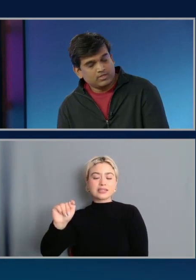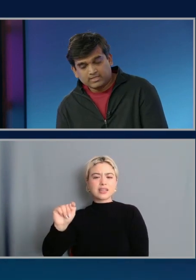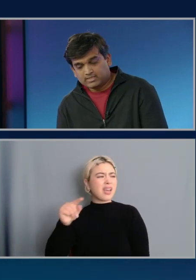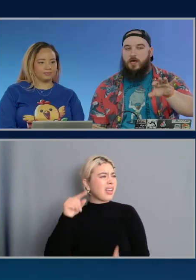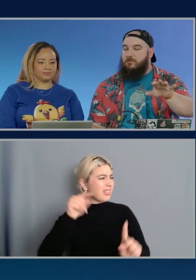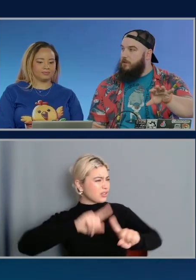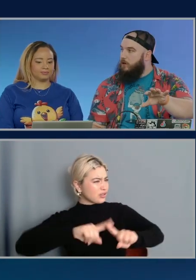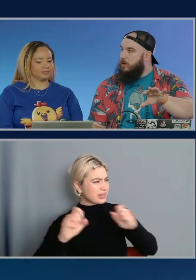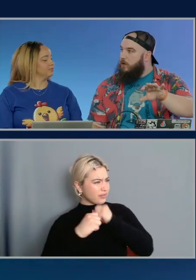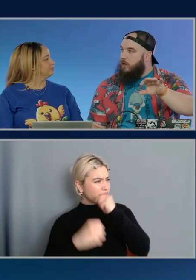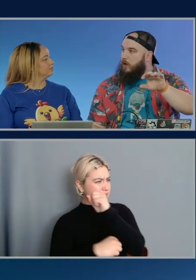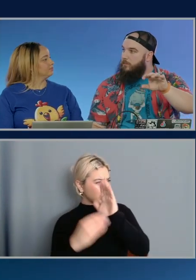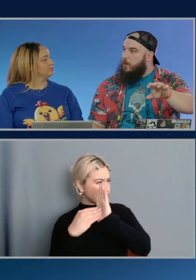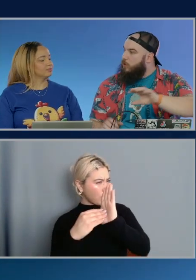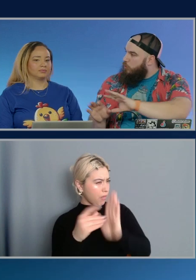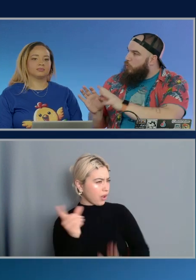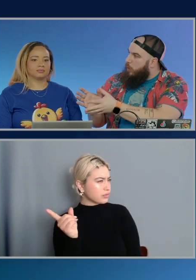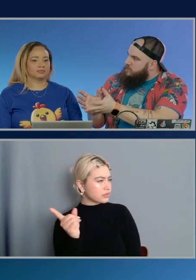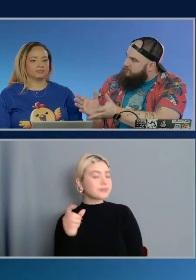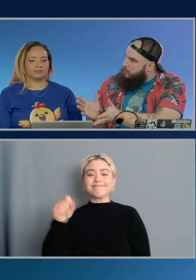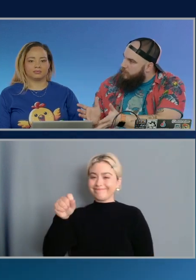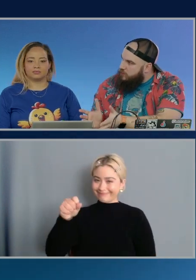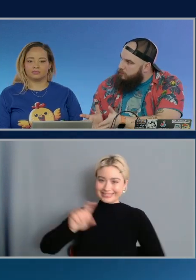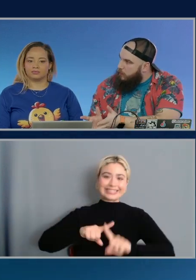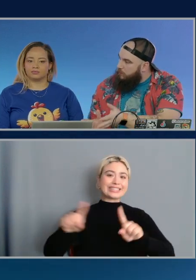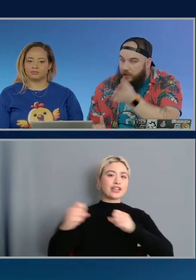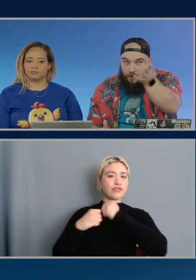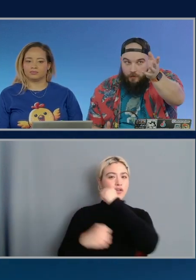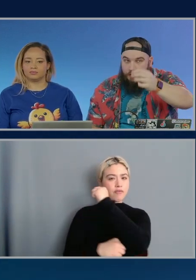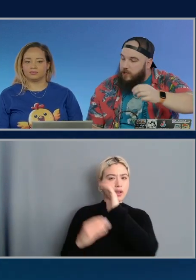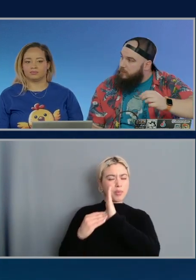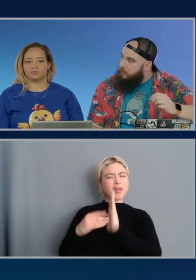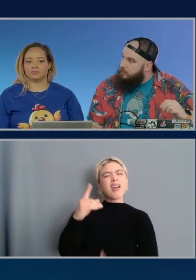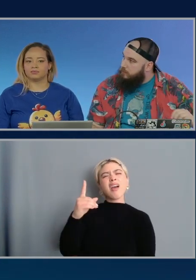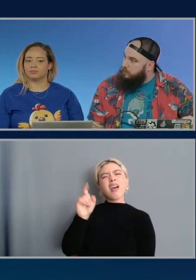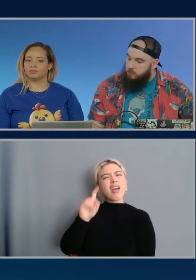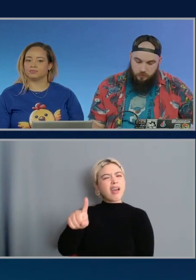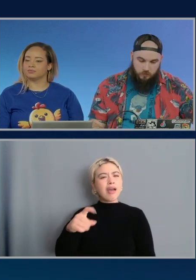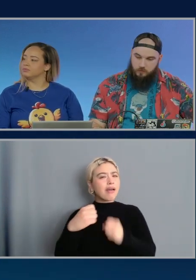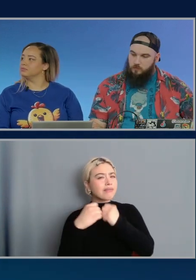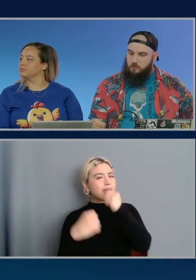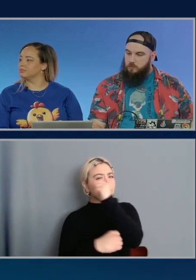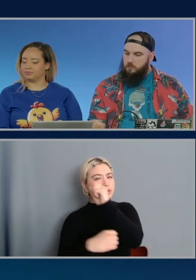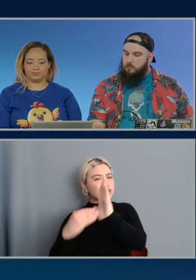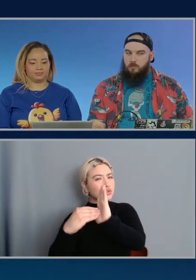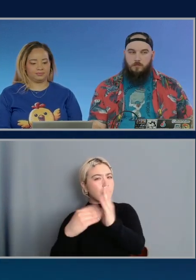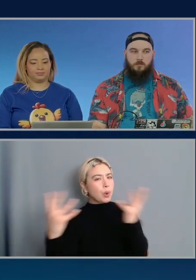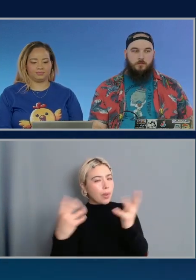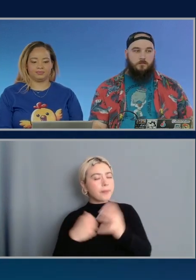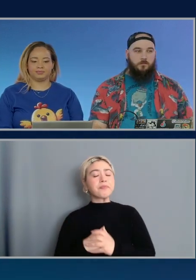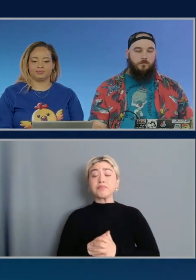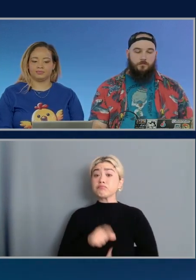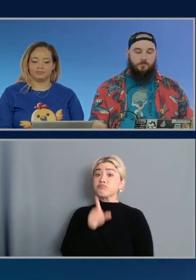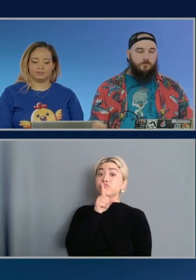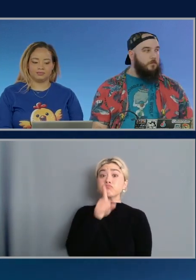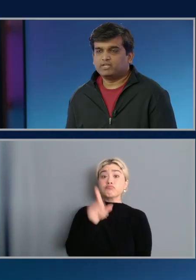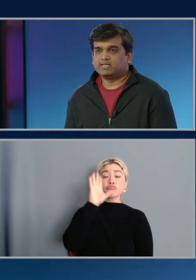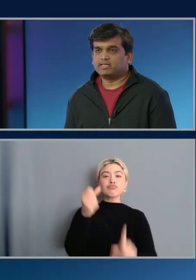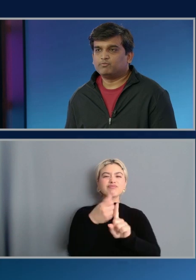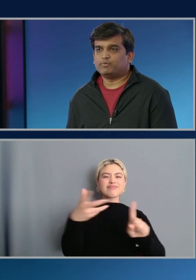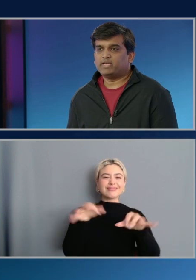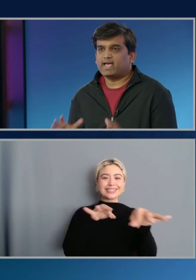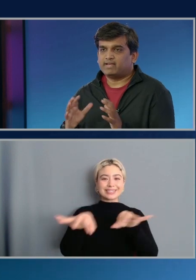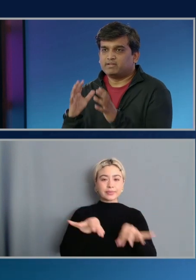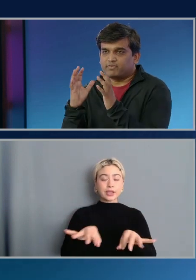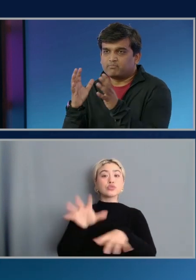foundational models that we have here. These are different foundational models. What is a foundational model? Tell the chat. Sure. So traditionally, in machine